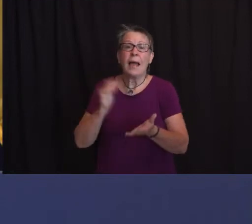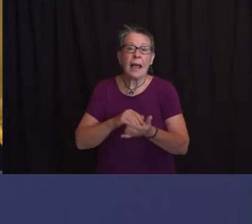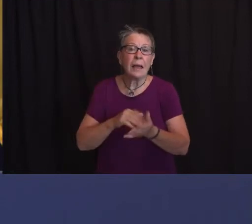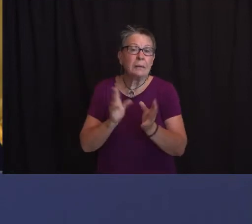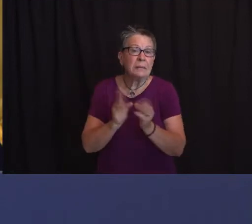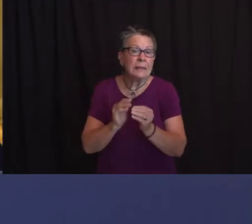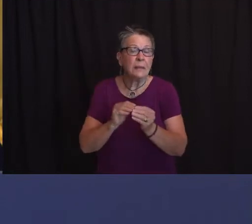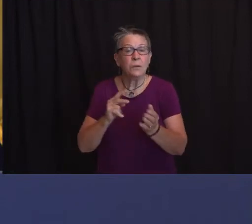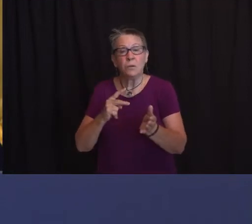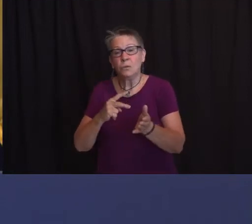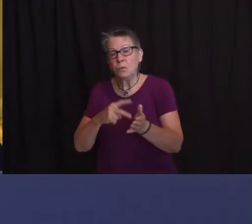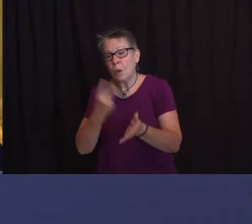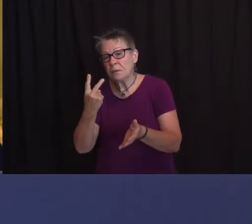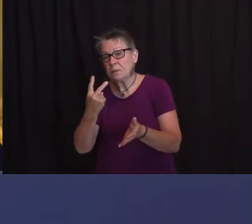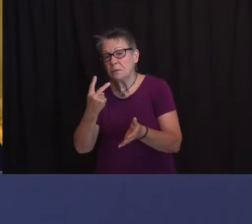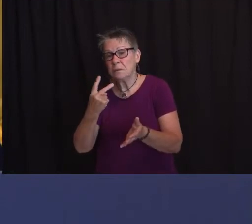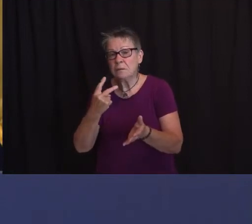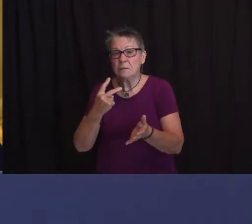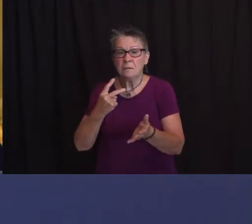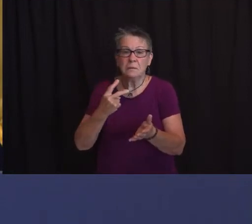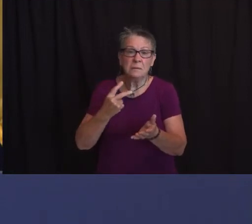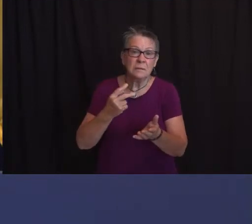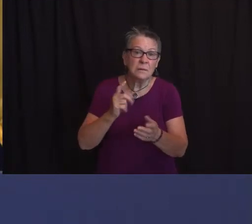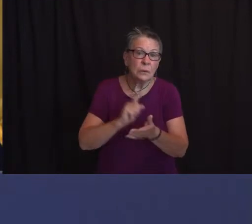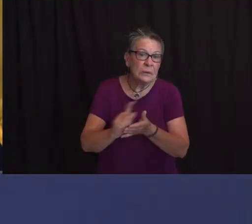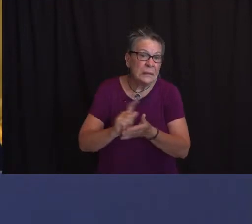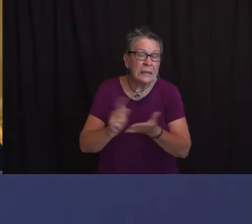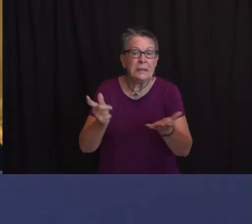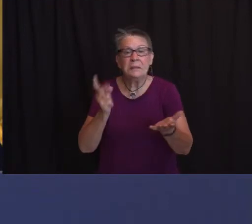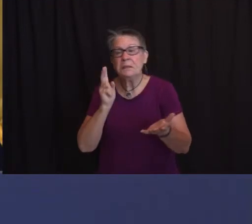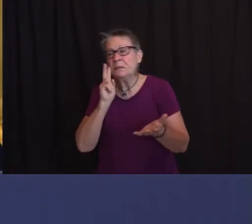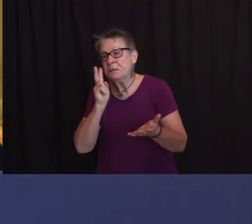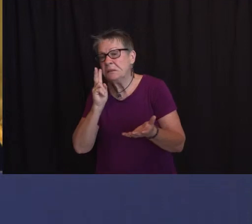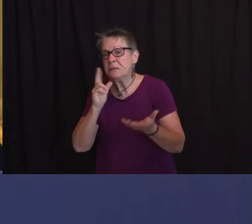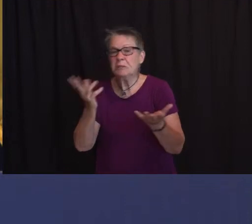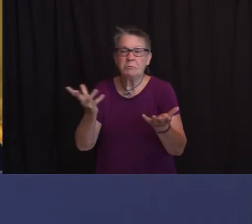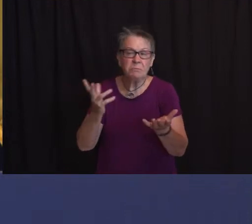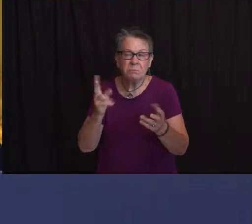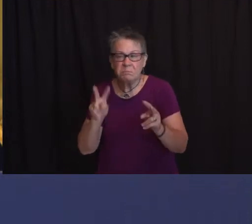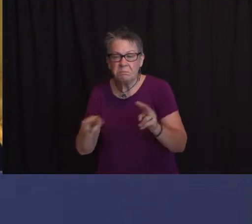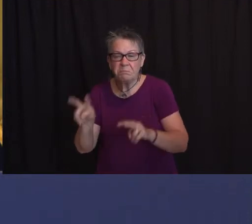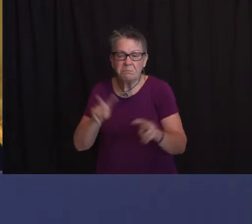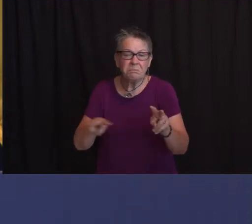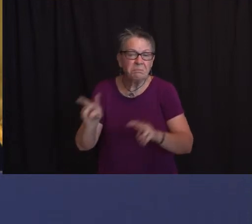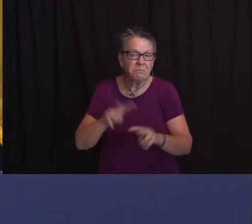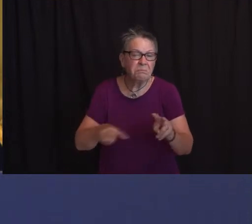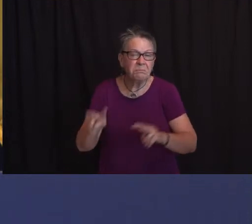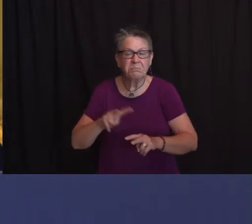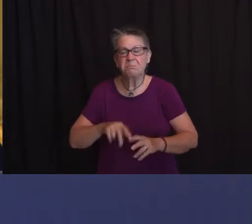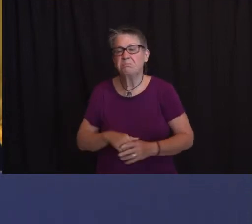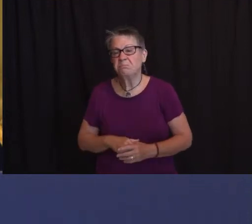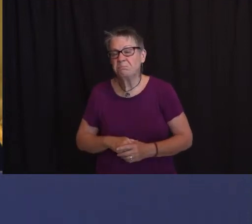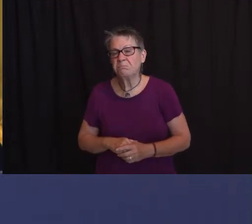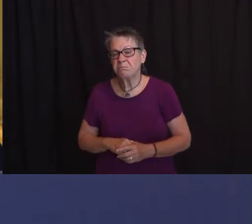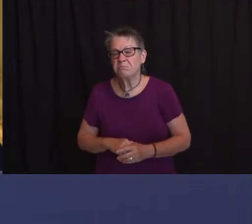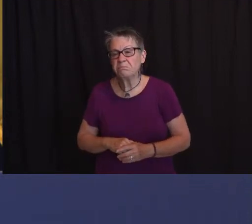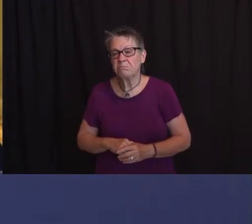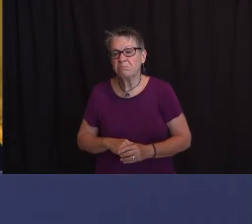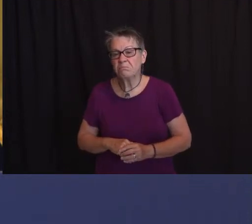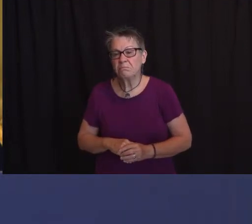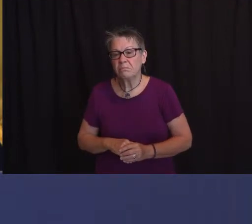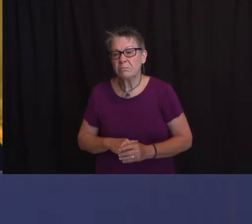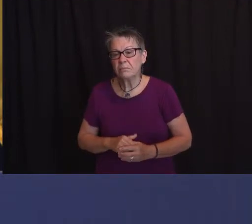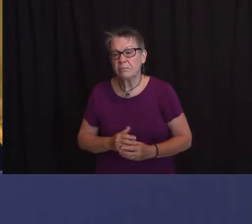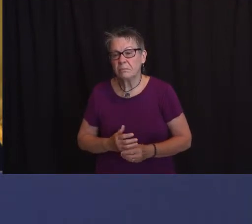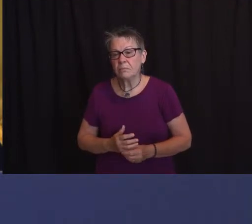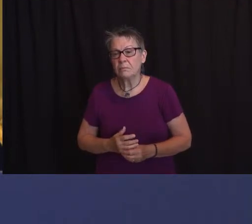and I'm sure we'll be moving around this week. And if we have the opportunity to give COVID updates in that moving around, we will do so. So with